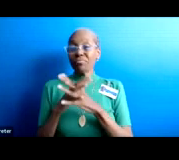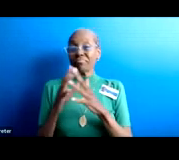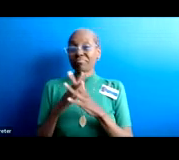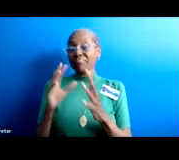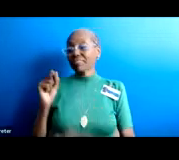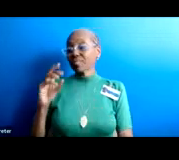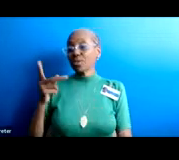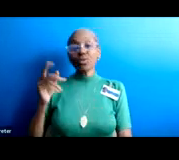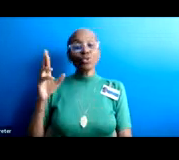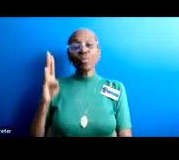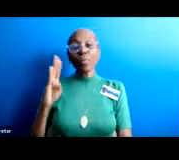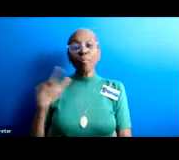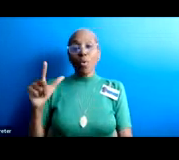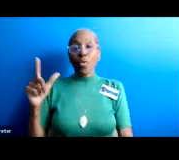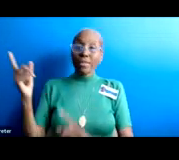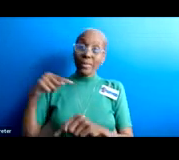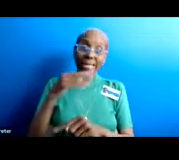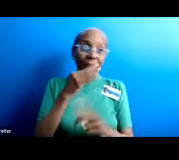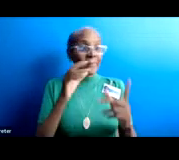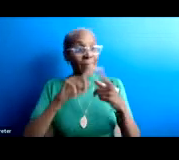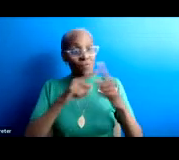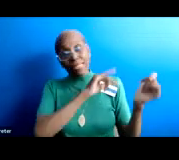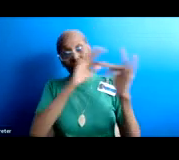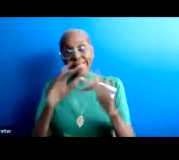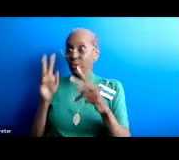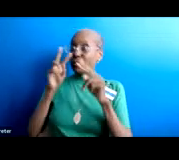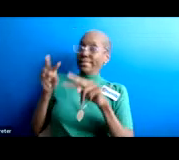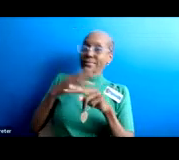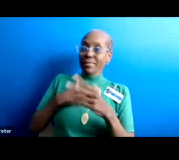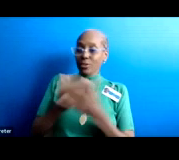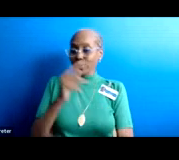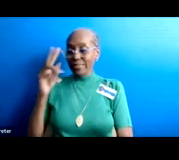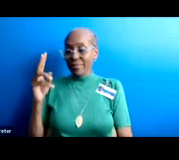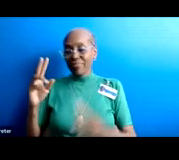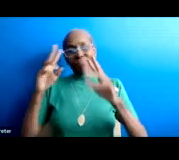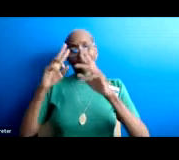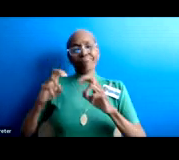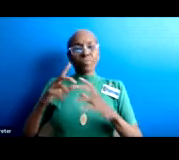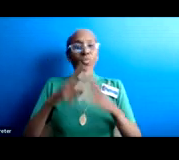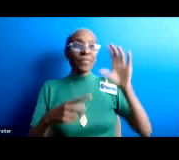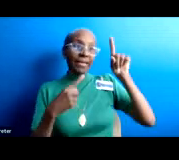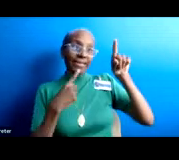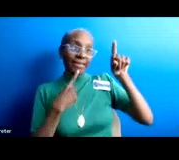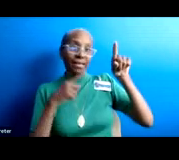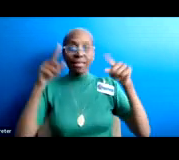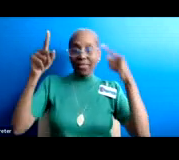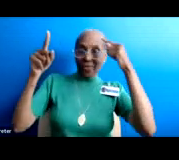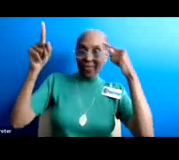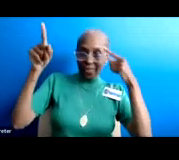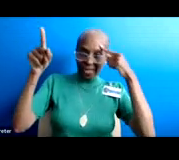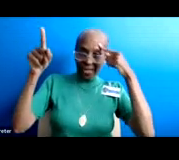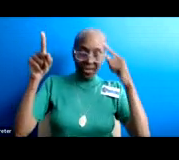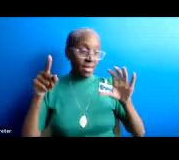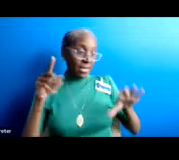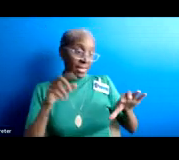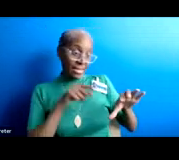like excited to have all their friends over to see this new TV. So sort of analyzing what the user says, thinks, does, and